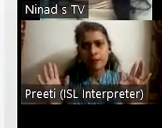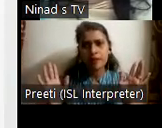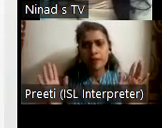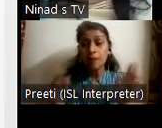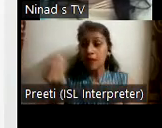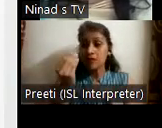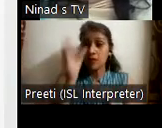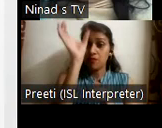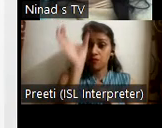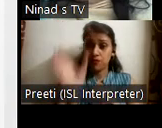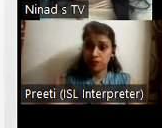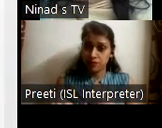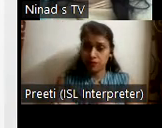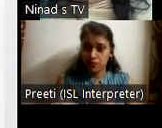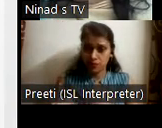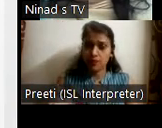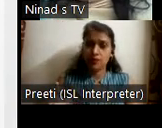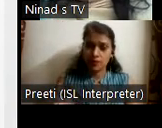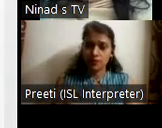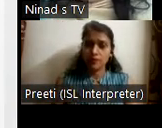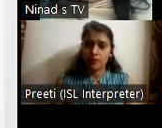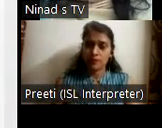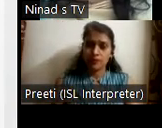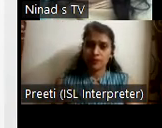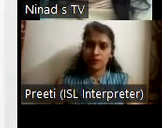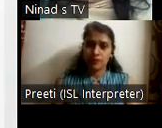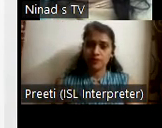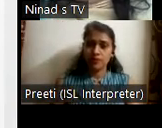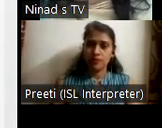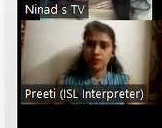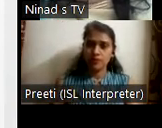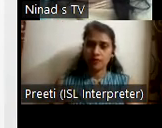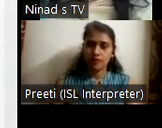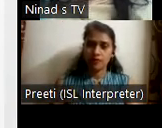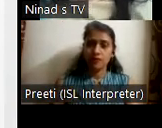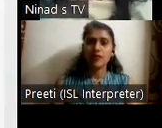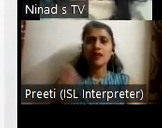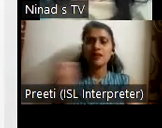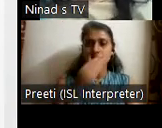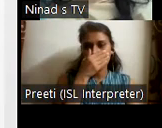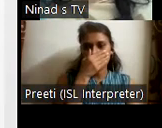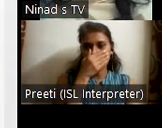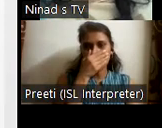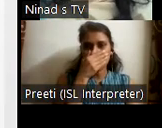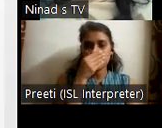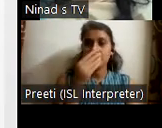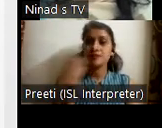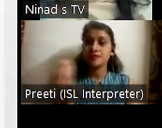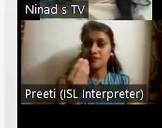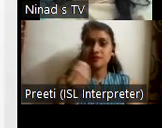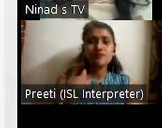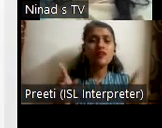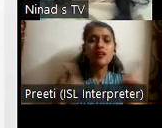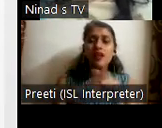cylindrical. So what if some bricks are like that? Why can't we build